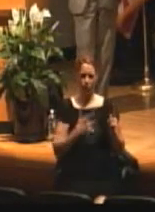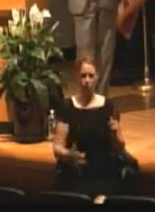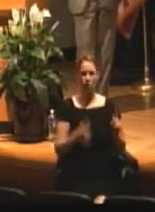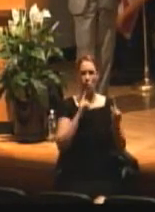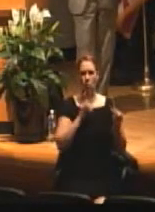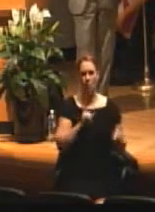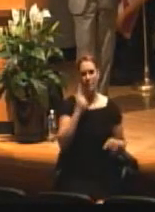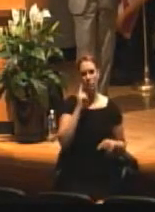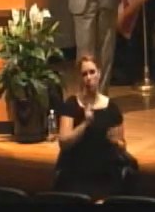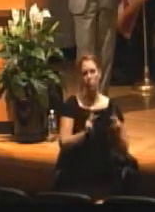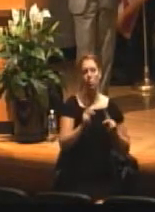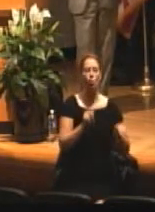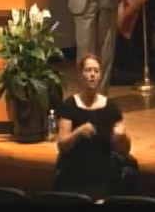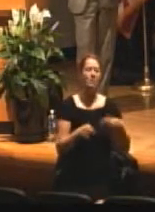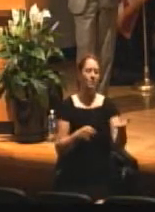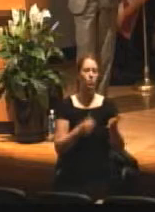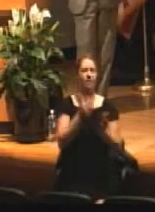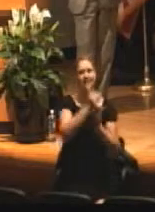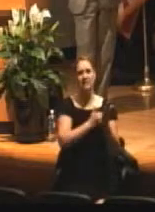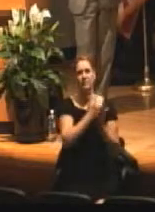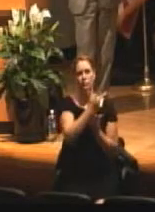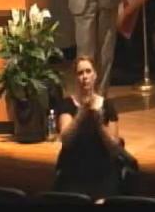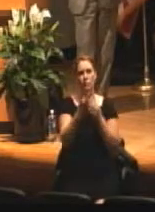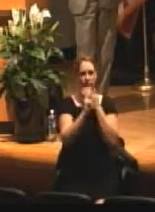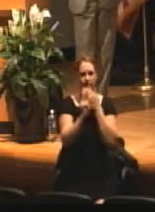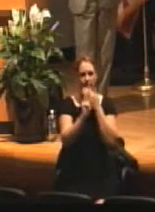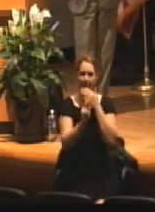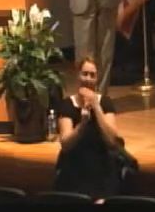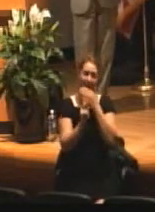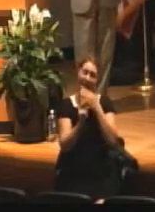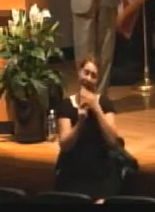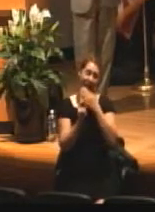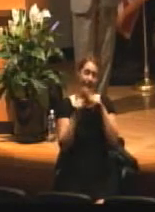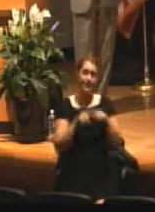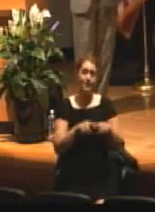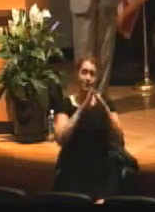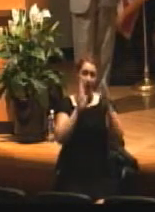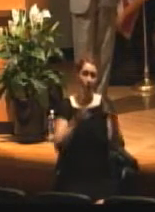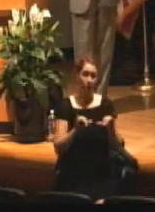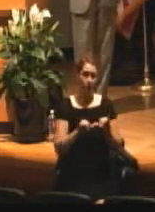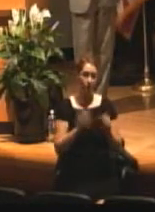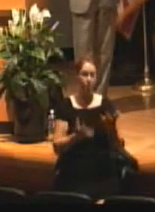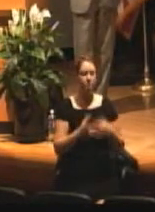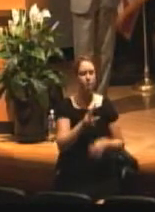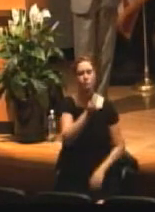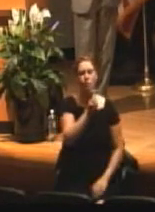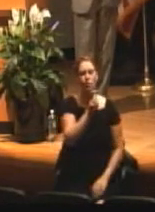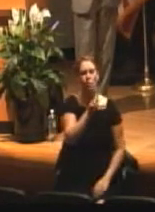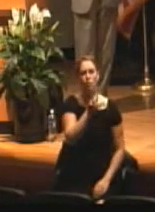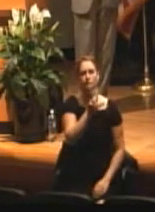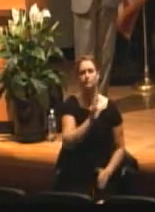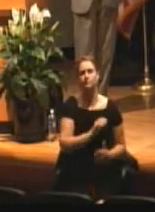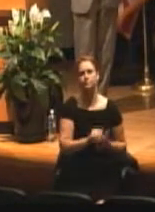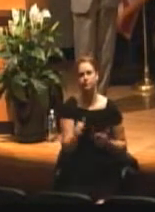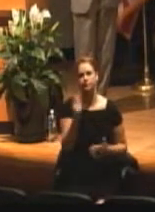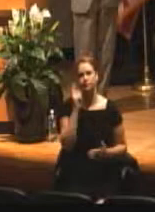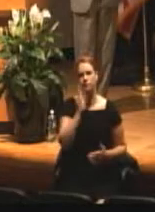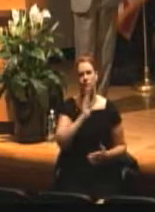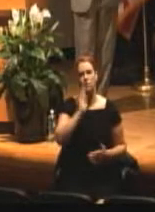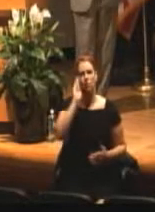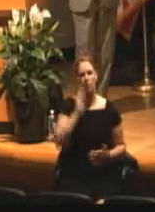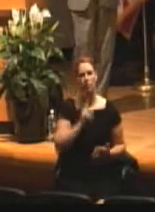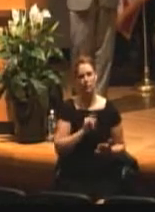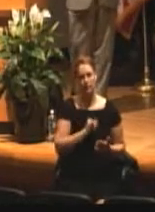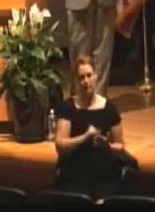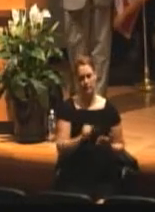you a list of three or four. Depends on the house size. I would expect to pay anywhere between $200 and $300 for those. Those are